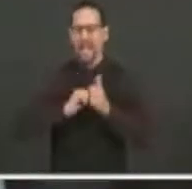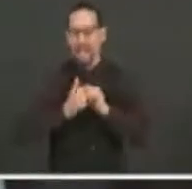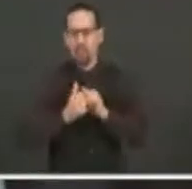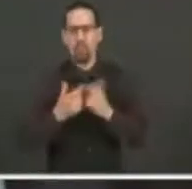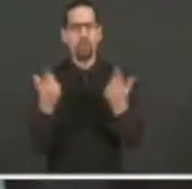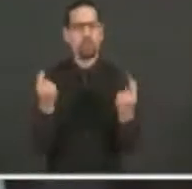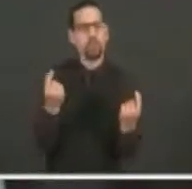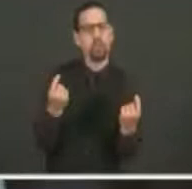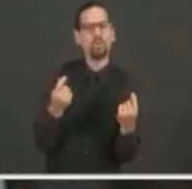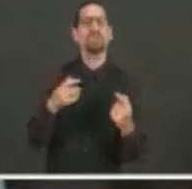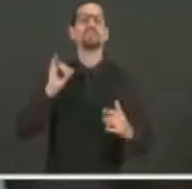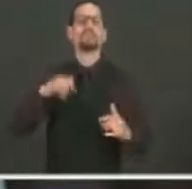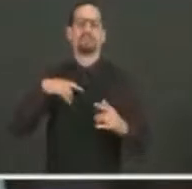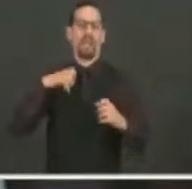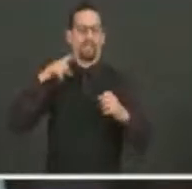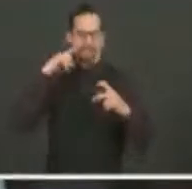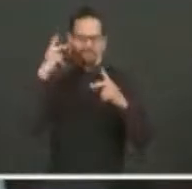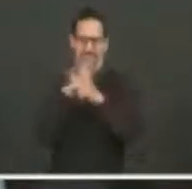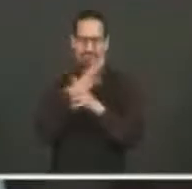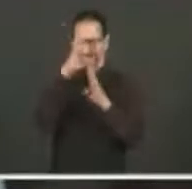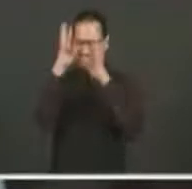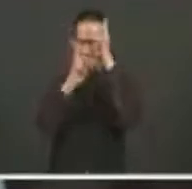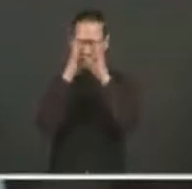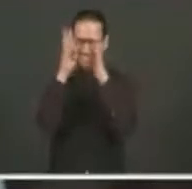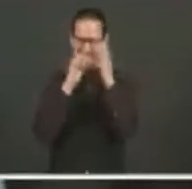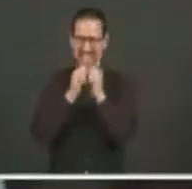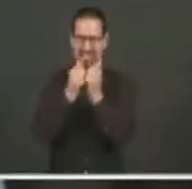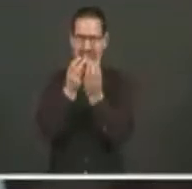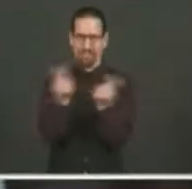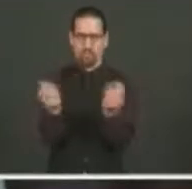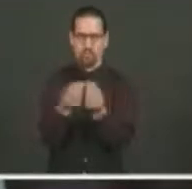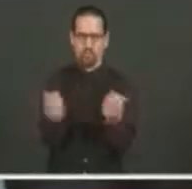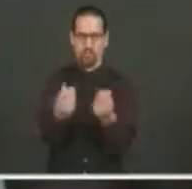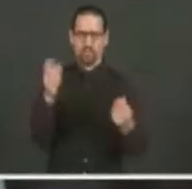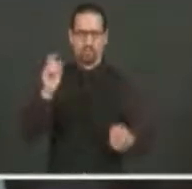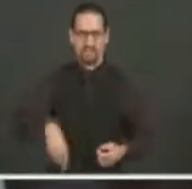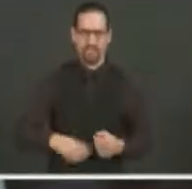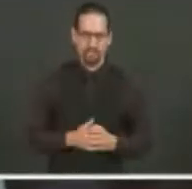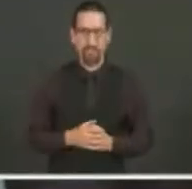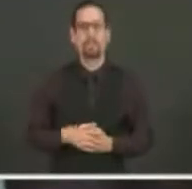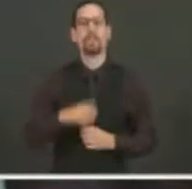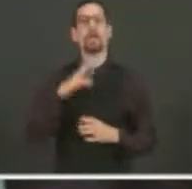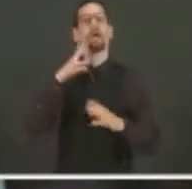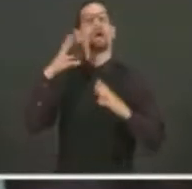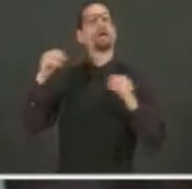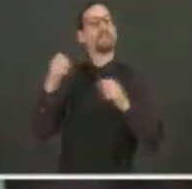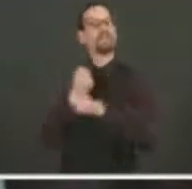creative. So it's going to be hard, but I'm looking forward to the innovation and the creativity.